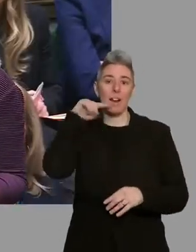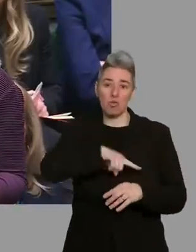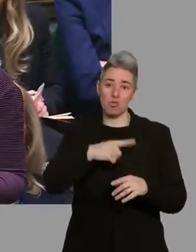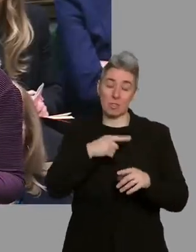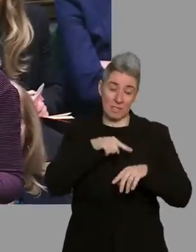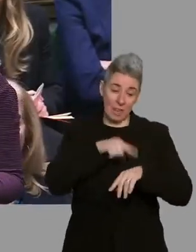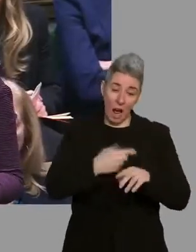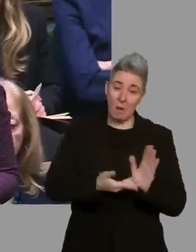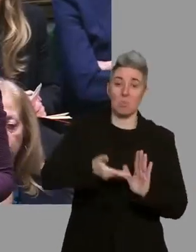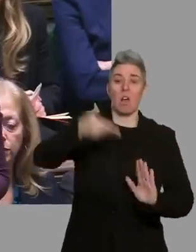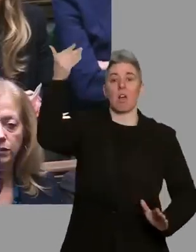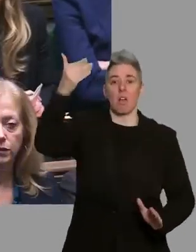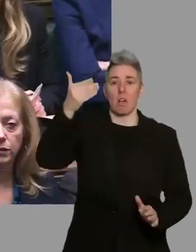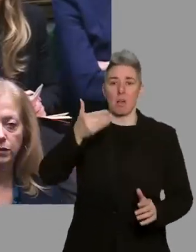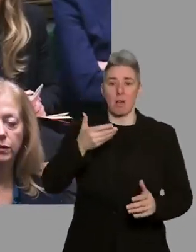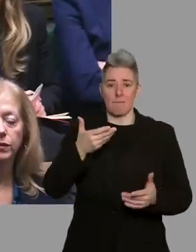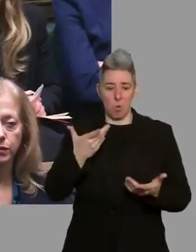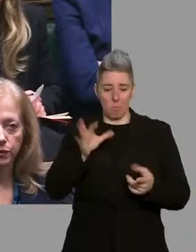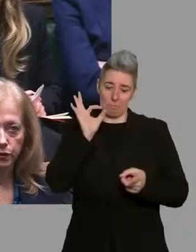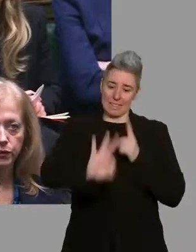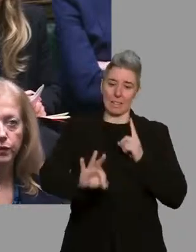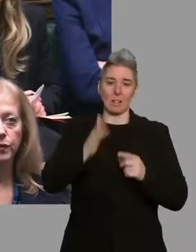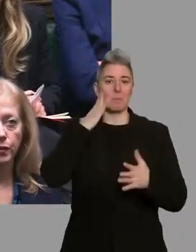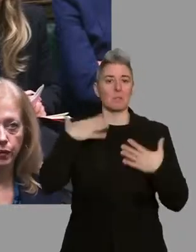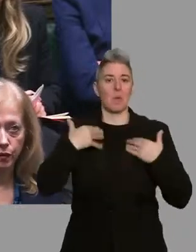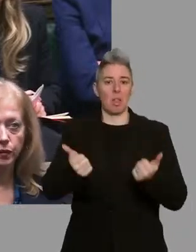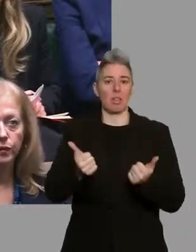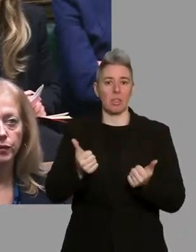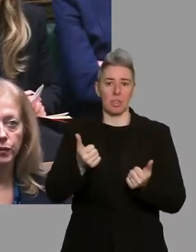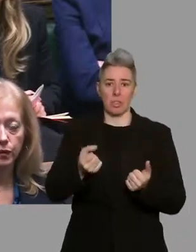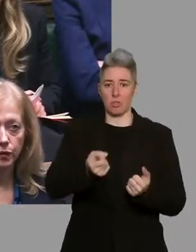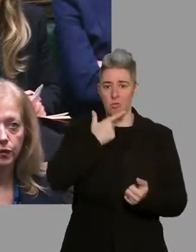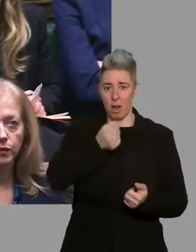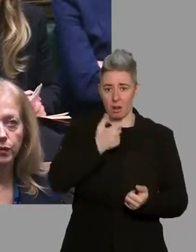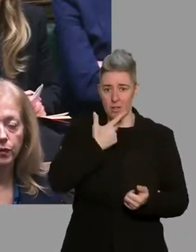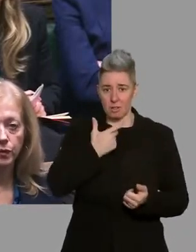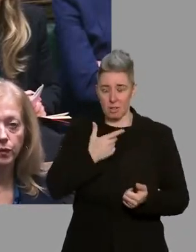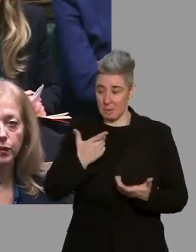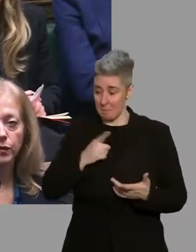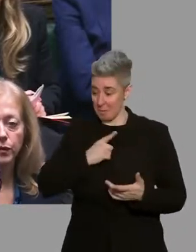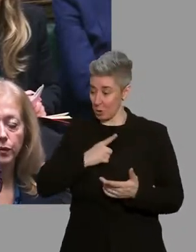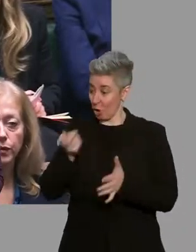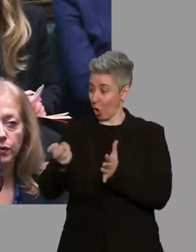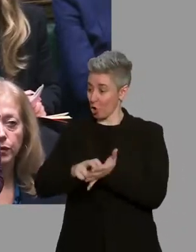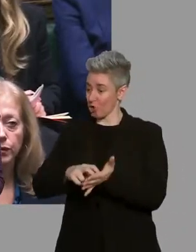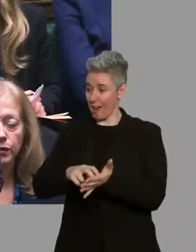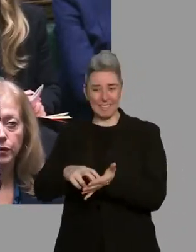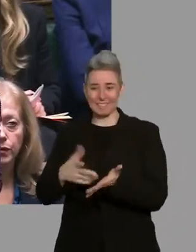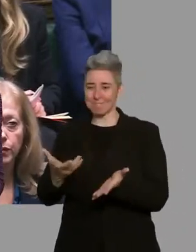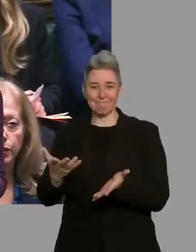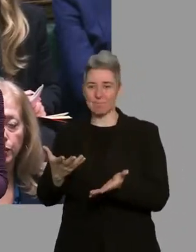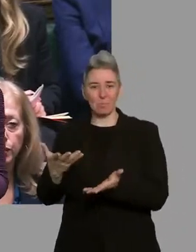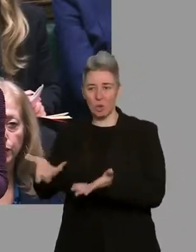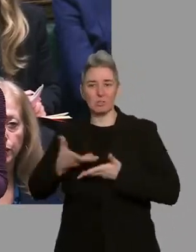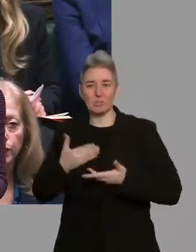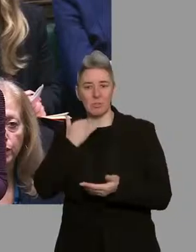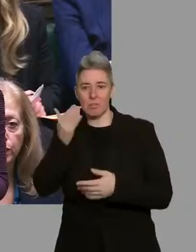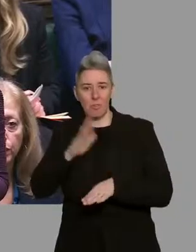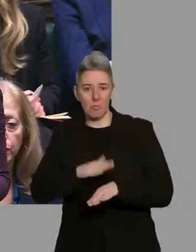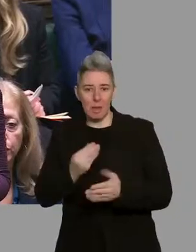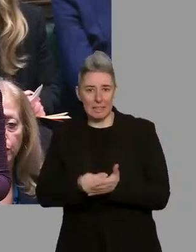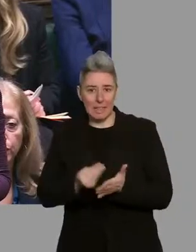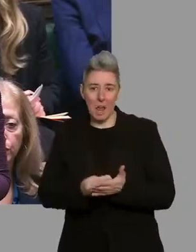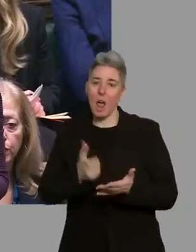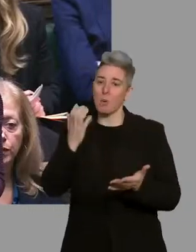pharmacy afloat, and I'm sure that many other pharmacists across the country are doing the same. Does the Prime Minister agree with me that no pharmacist should